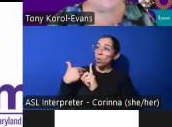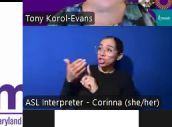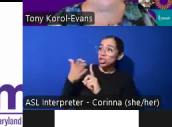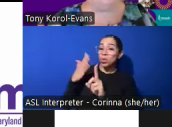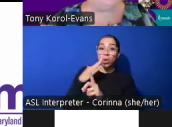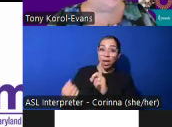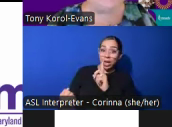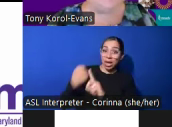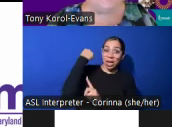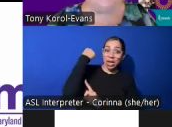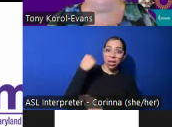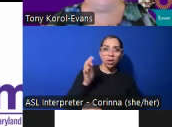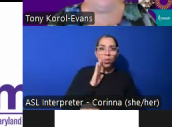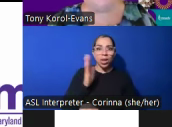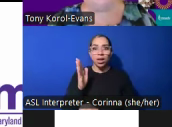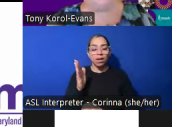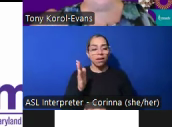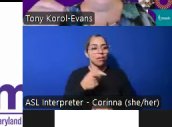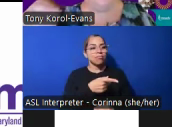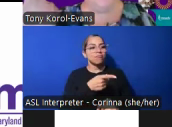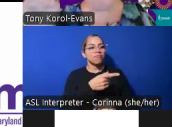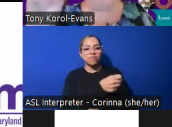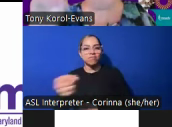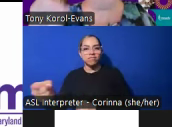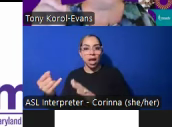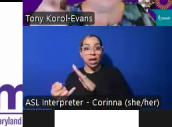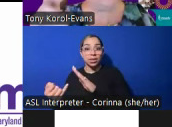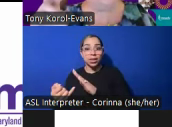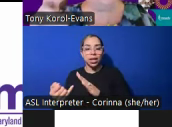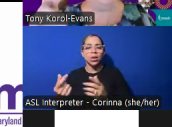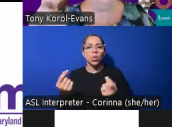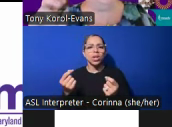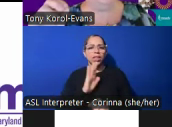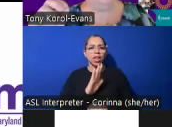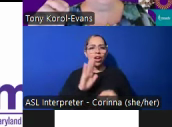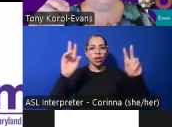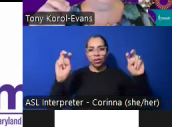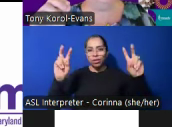hit? Are they going to be isolated? What is their punishment?